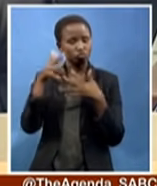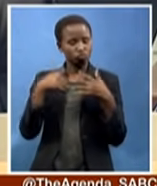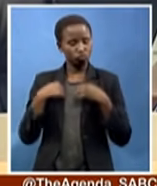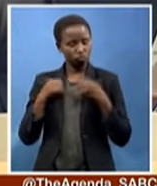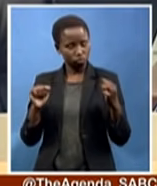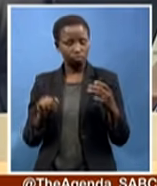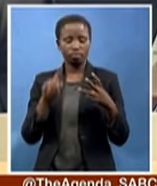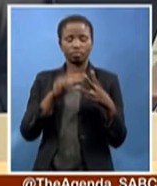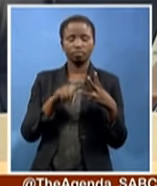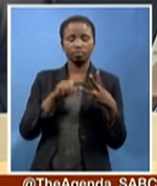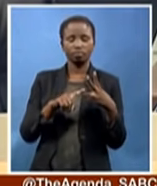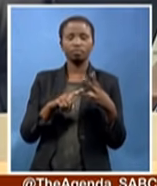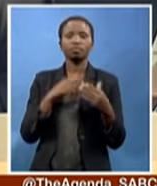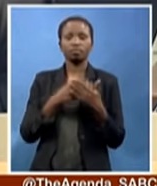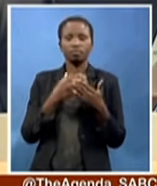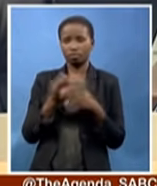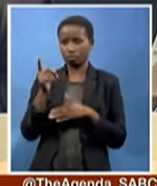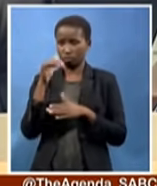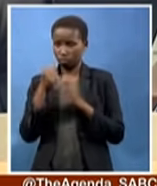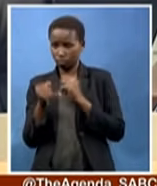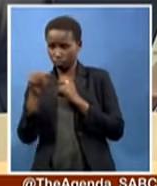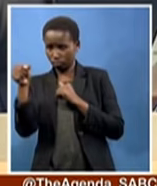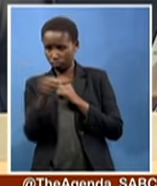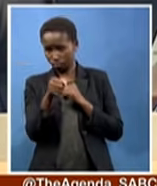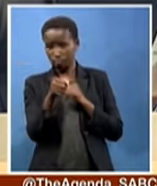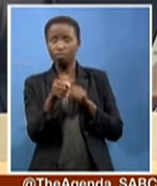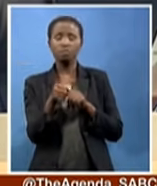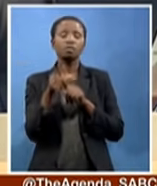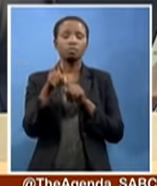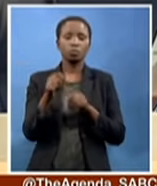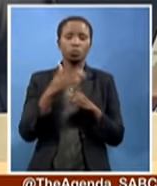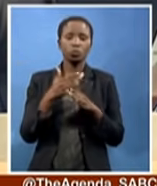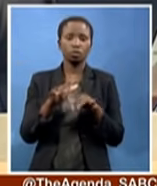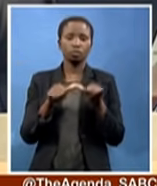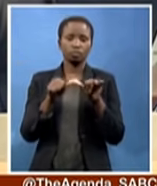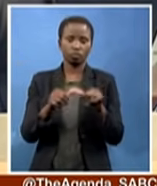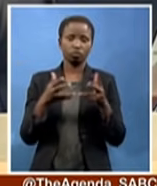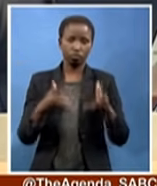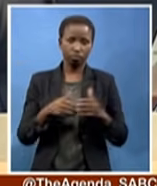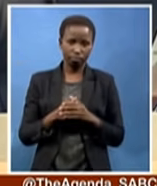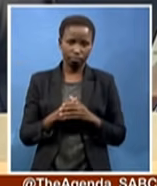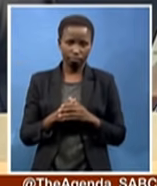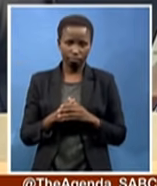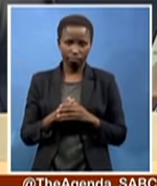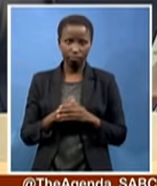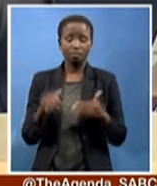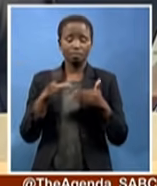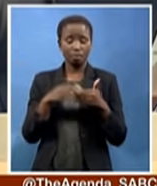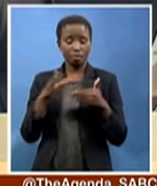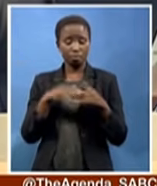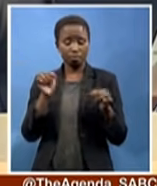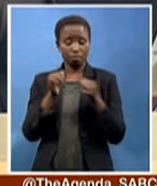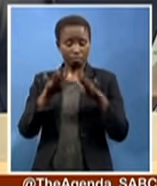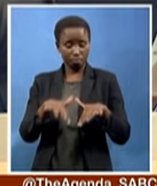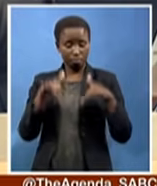to public entities. Cadre deployment cannot be faulted in principle. It is